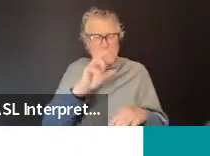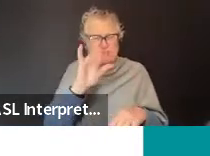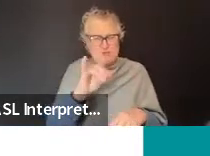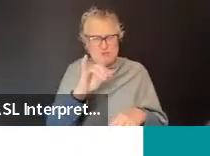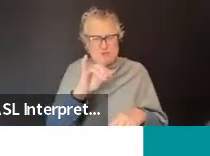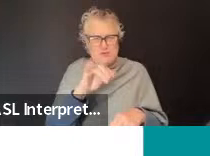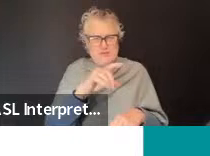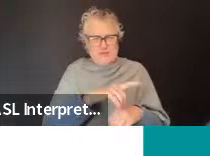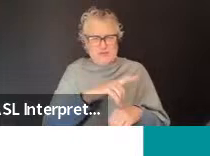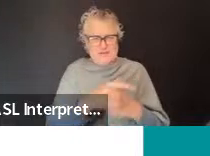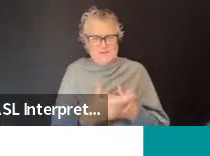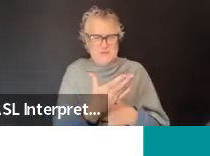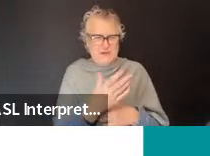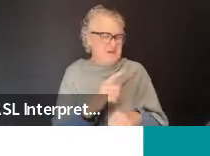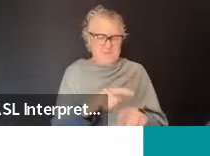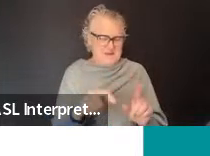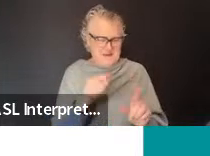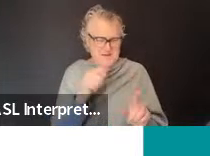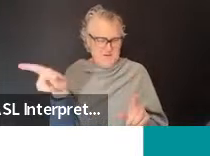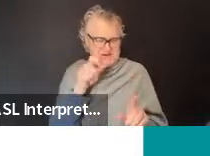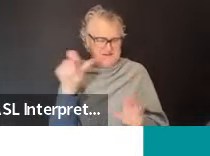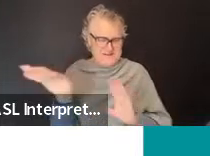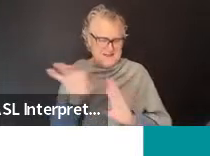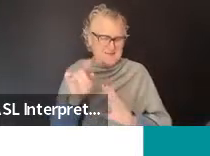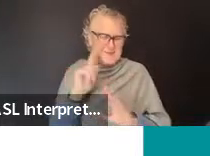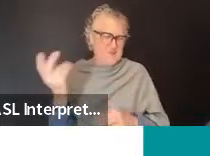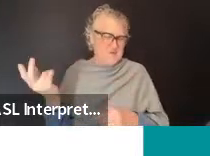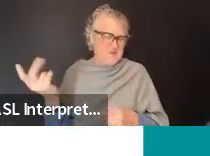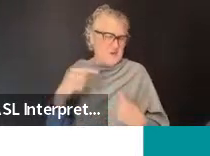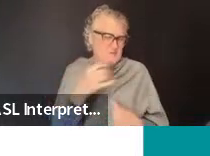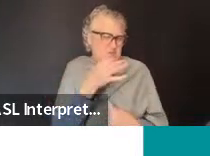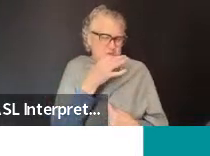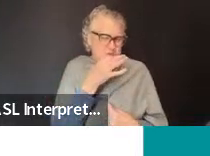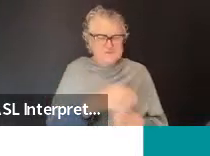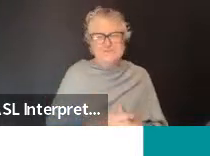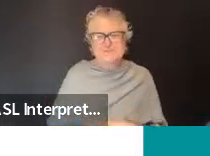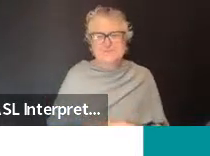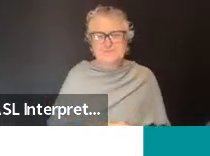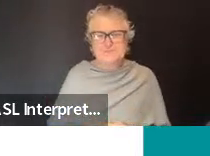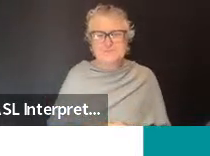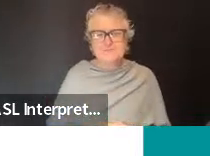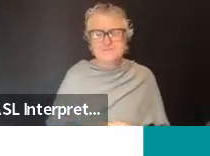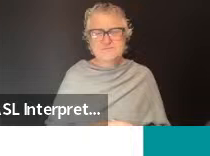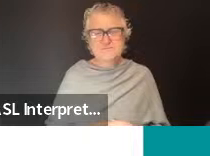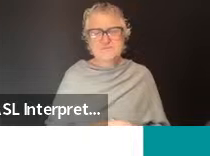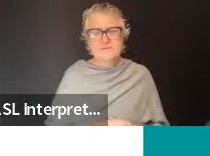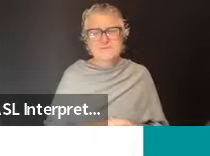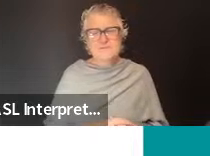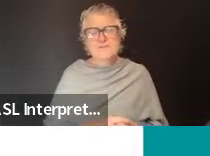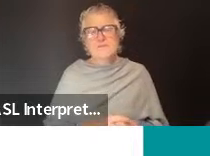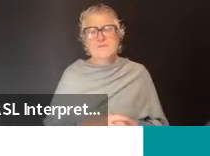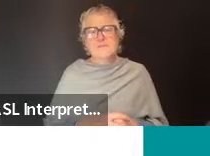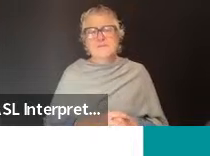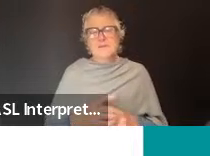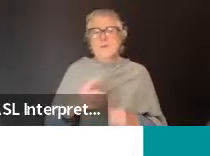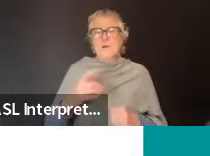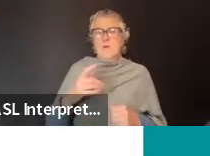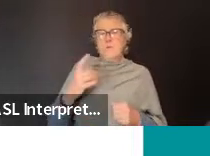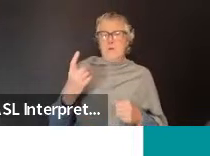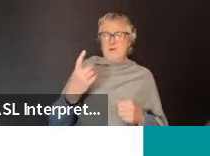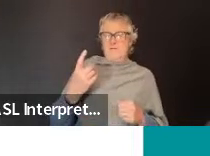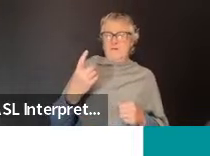So one of the areas in the community technical portion is navigation, and